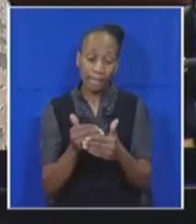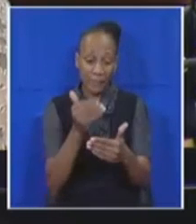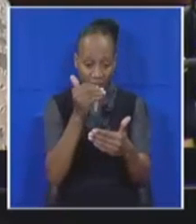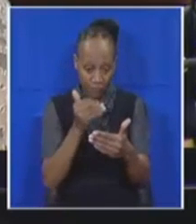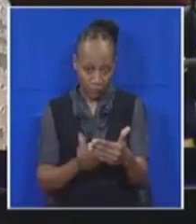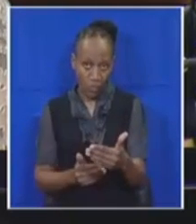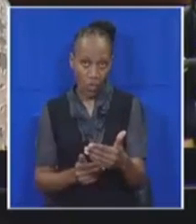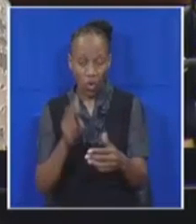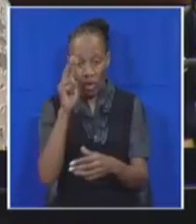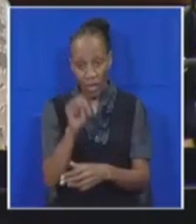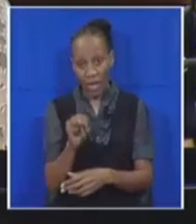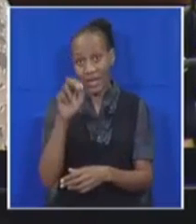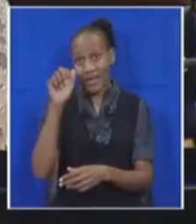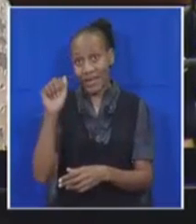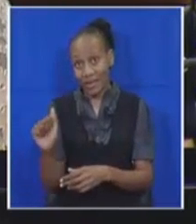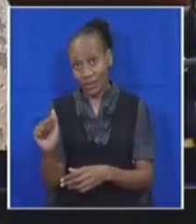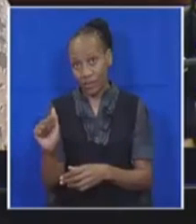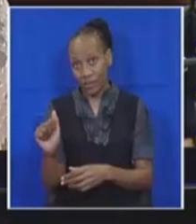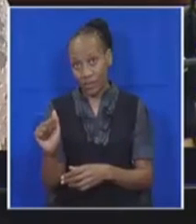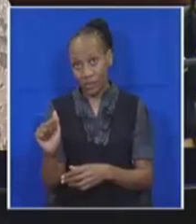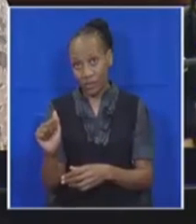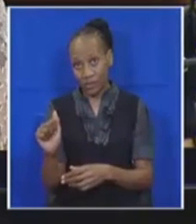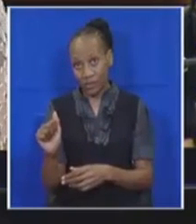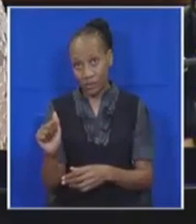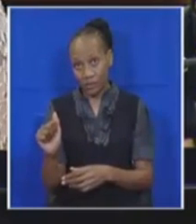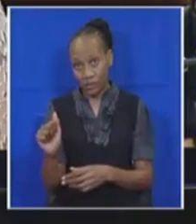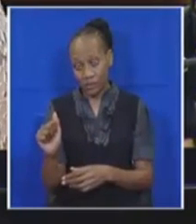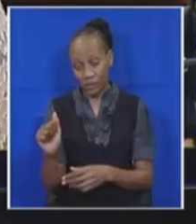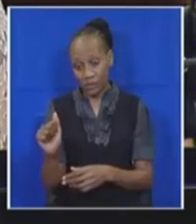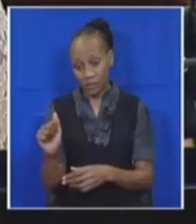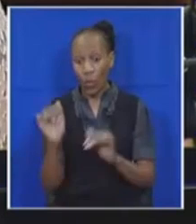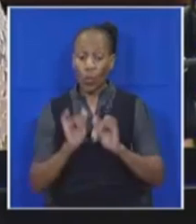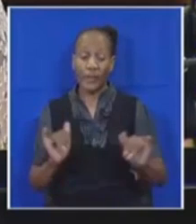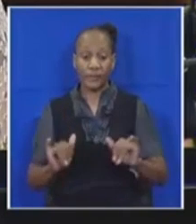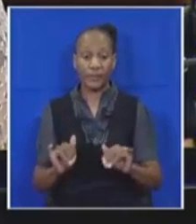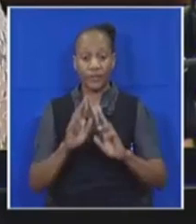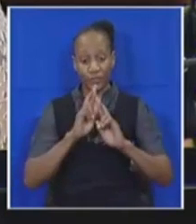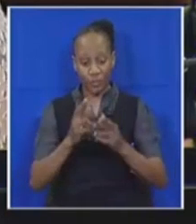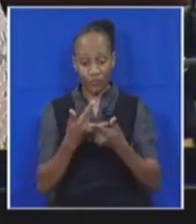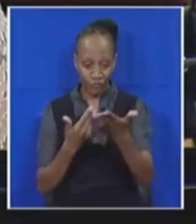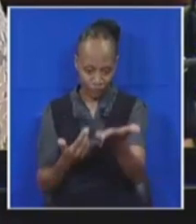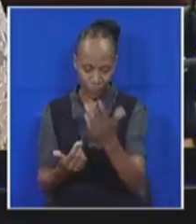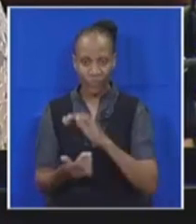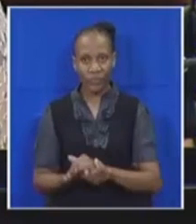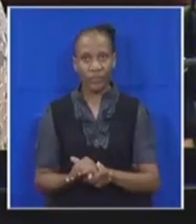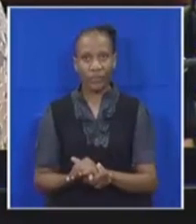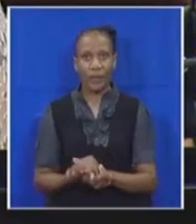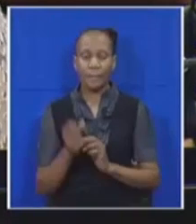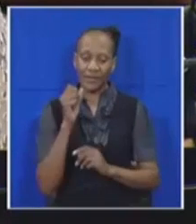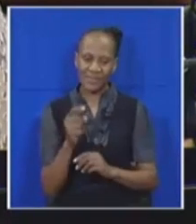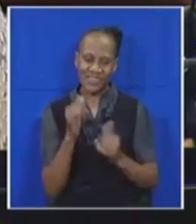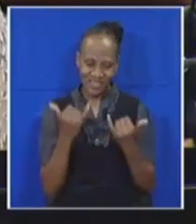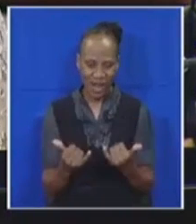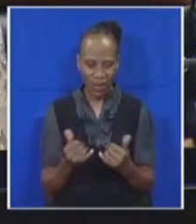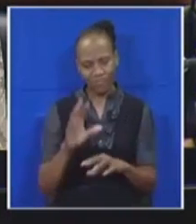the National Assembly received the motion, a report from you. It would be better for you to hold your